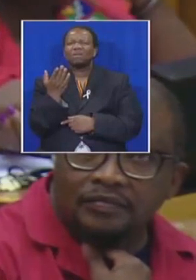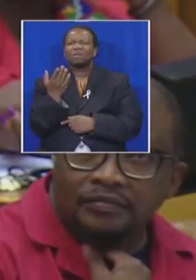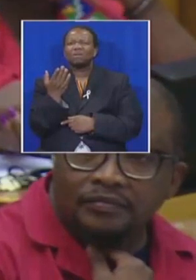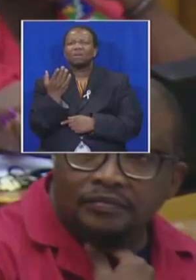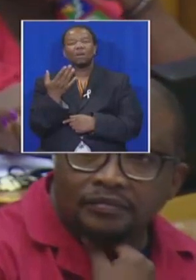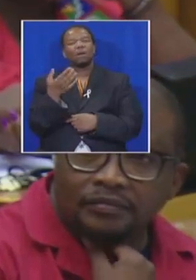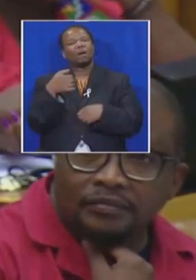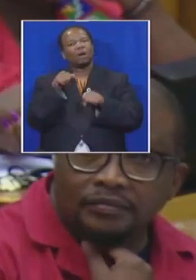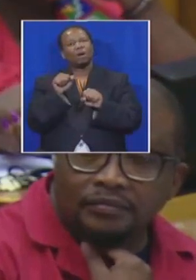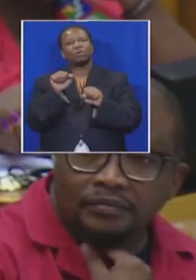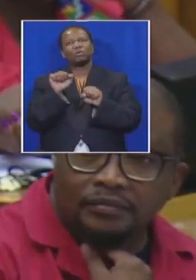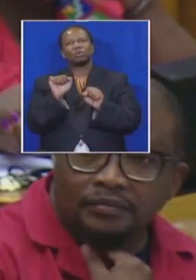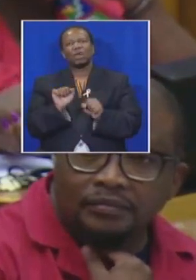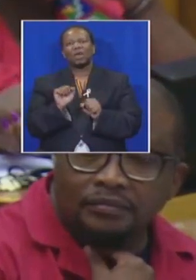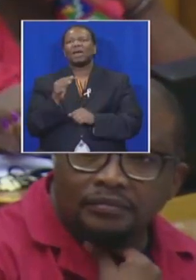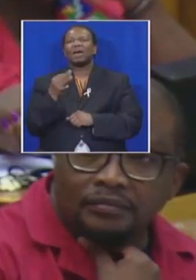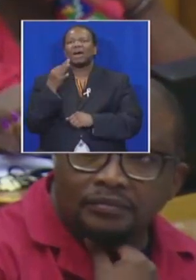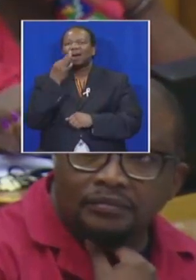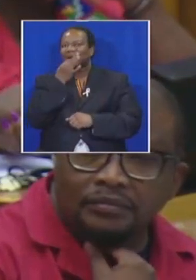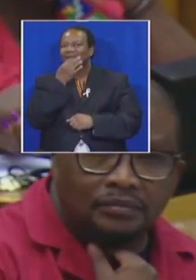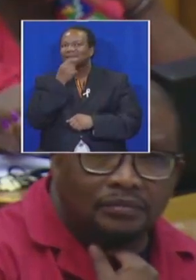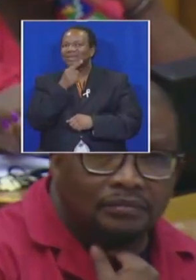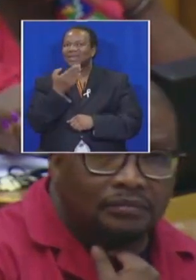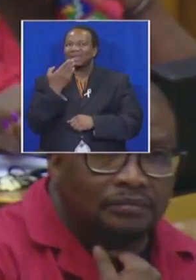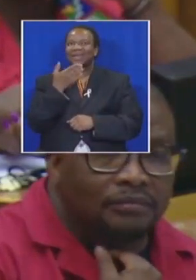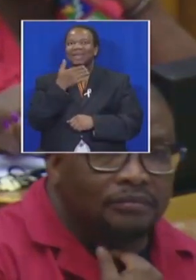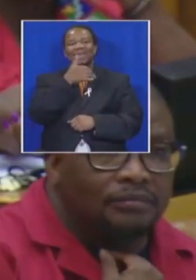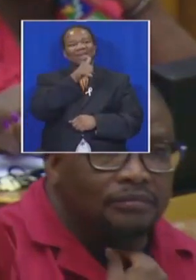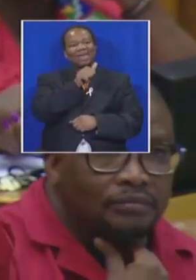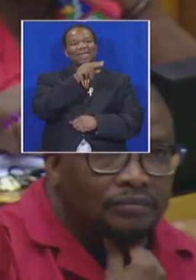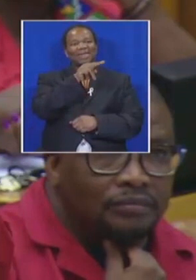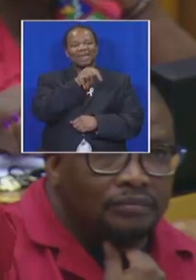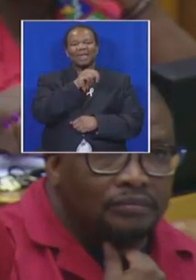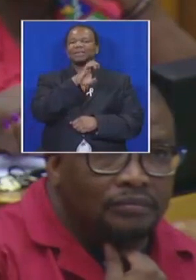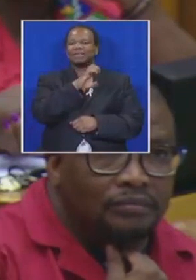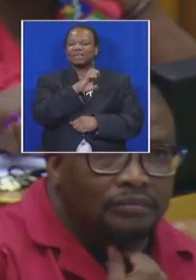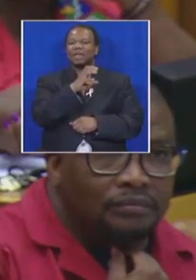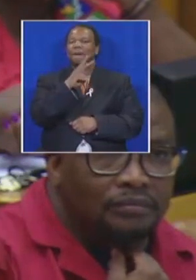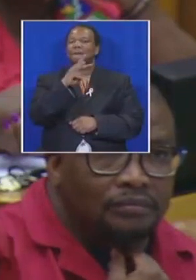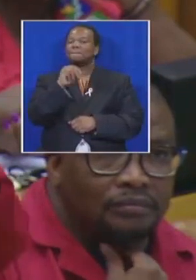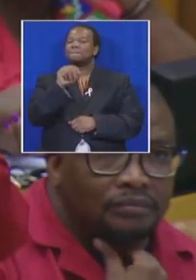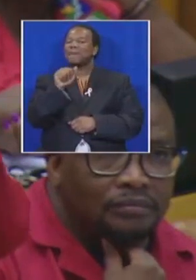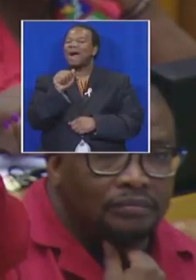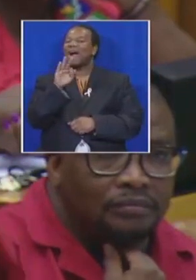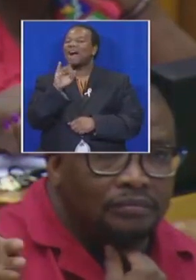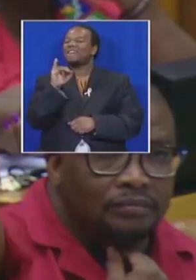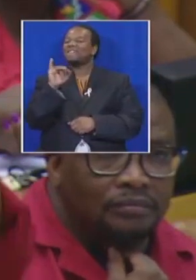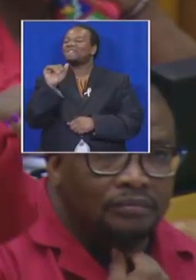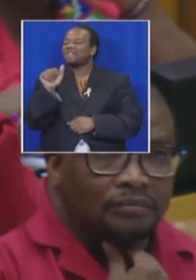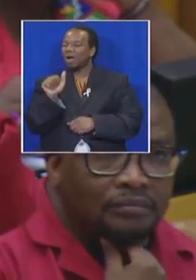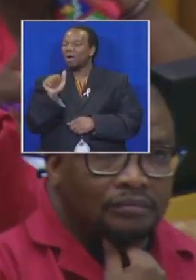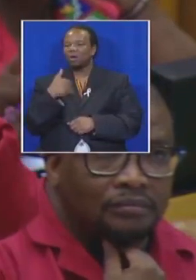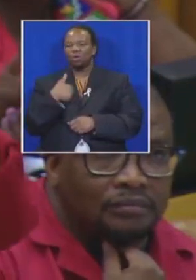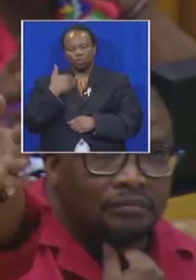House Chair, Did you say I that? said ANC mafia. We all know that the minister is being